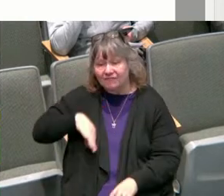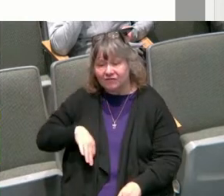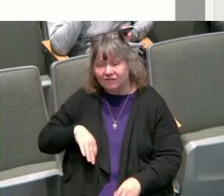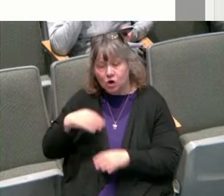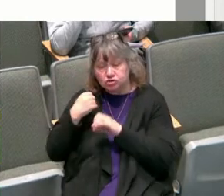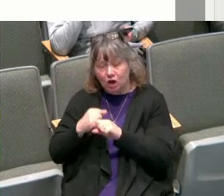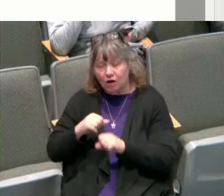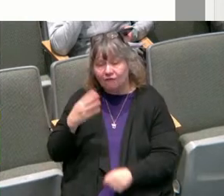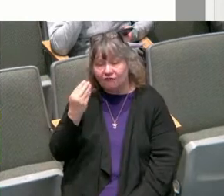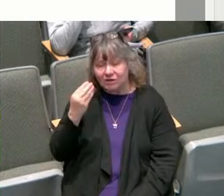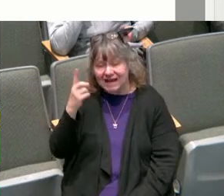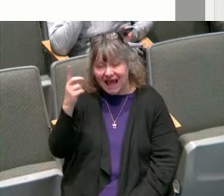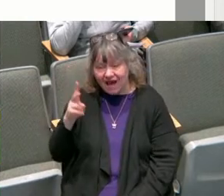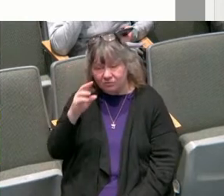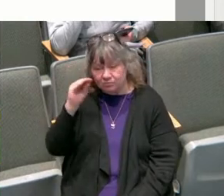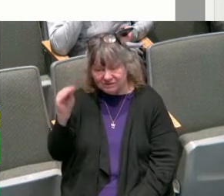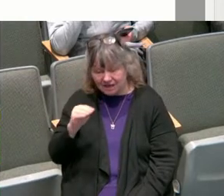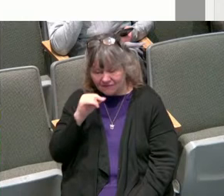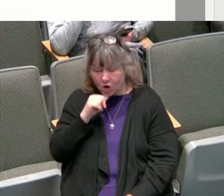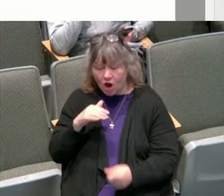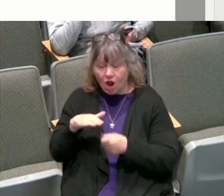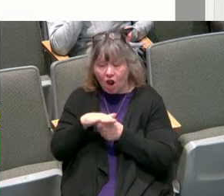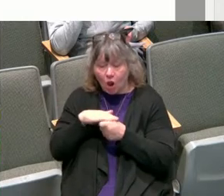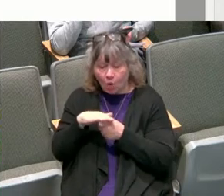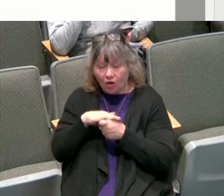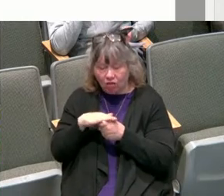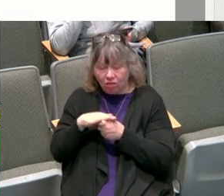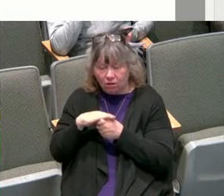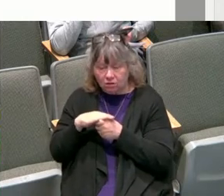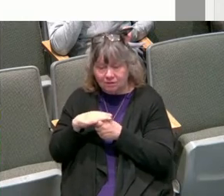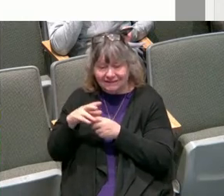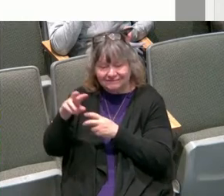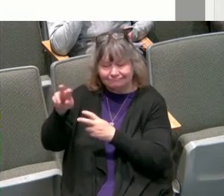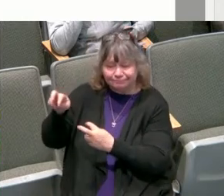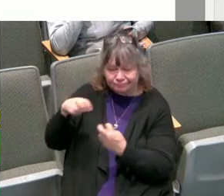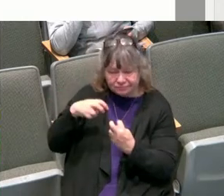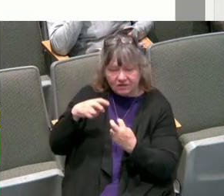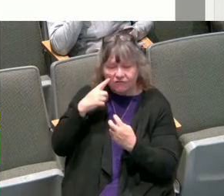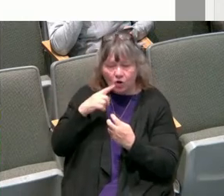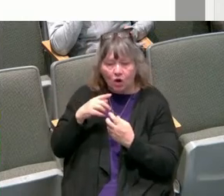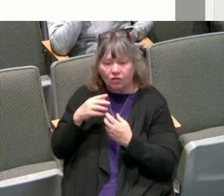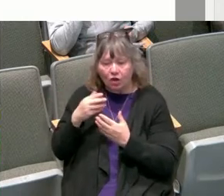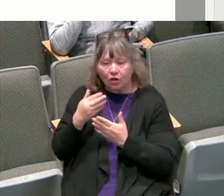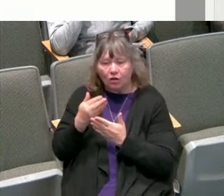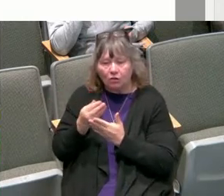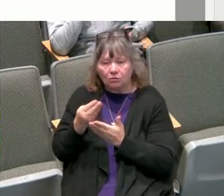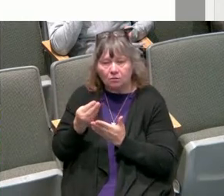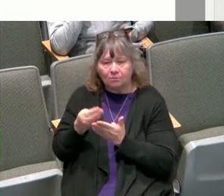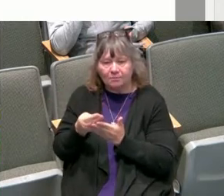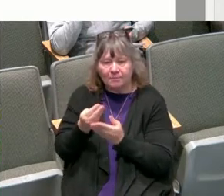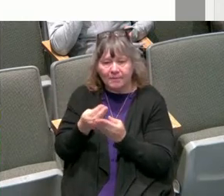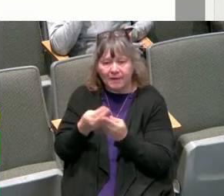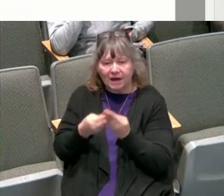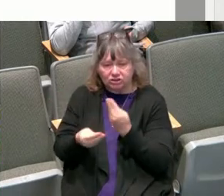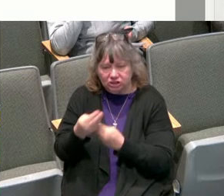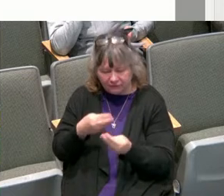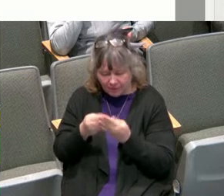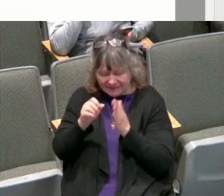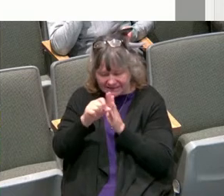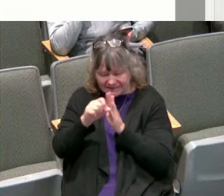14 and a half percent increase in local Aid under Governor healy's first budget on the expense side